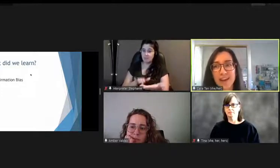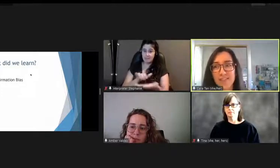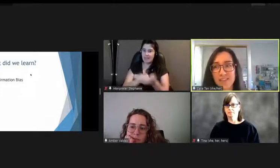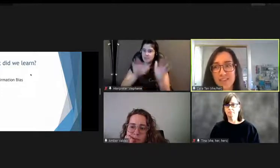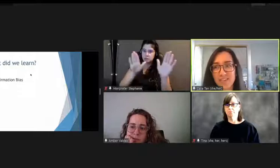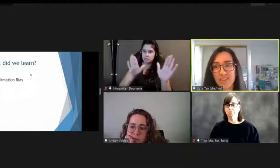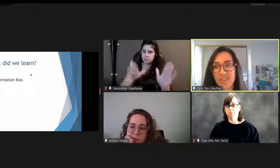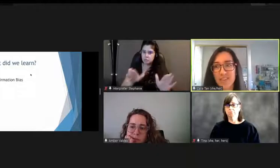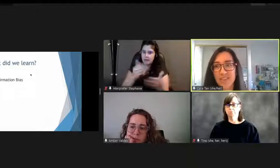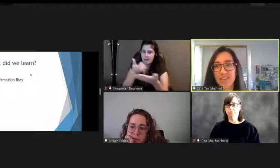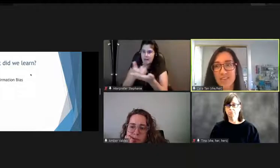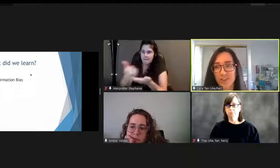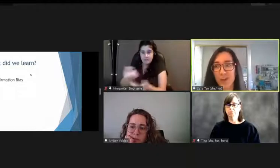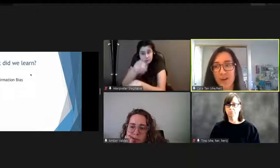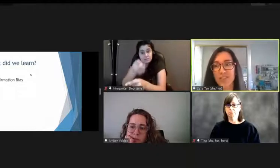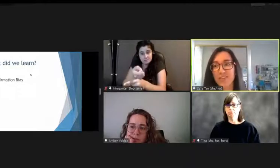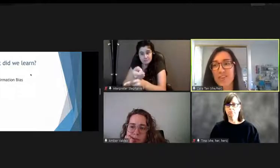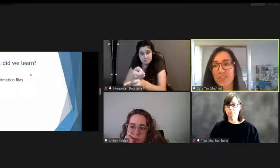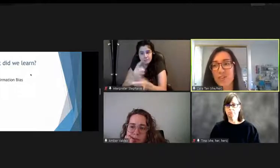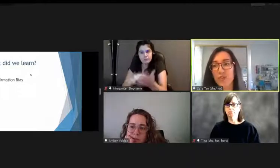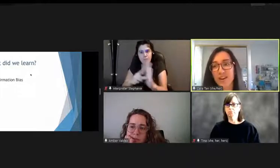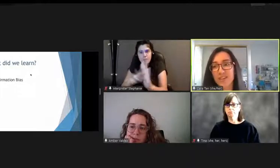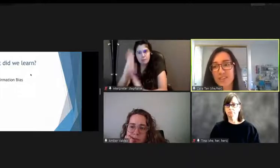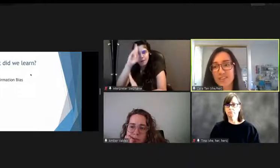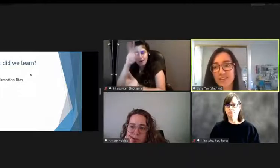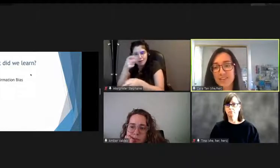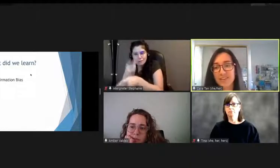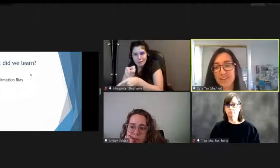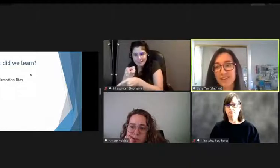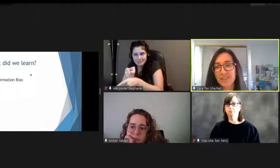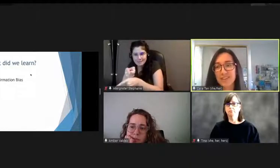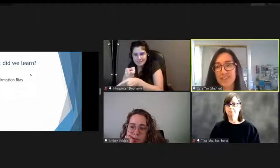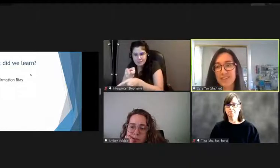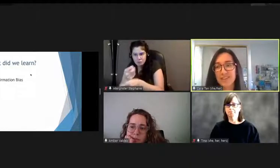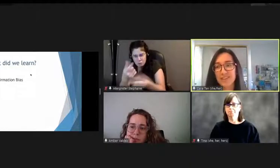great evidence that your hypothesis is correct.